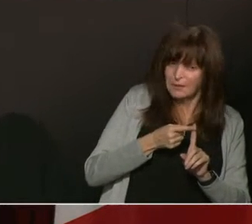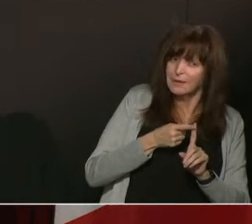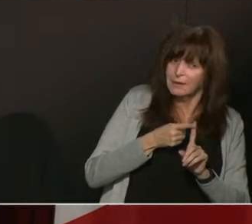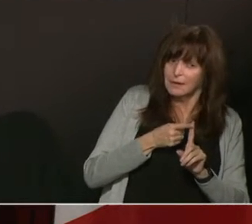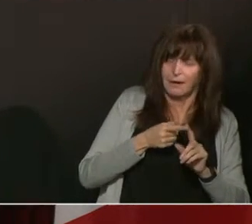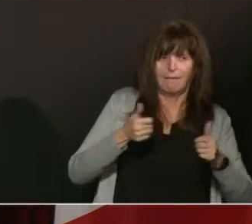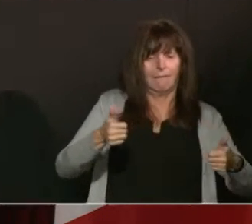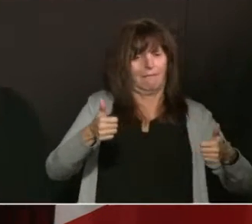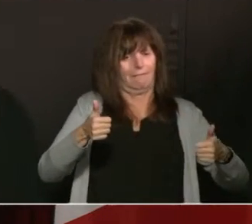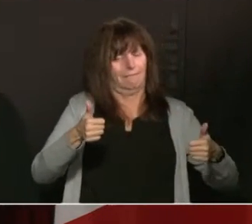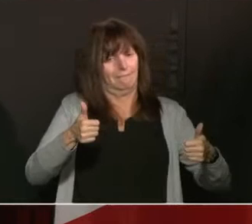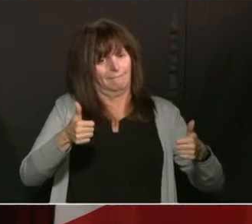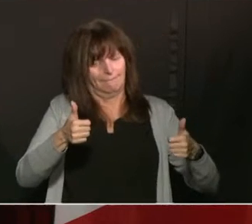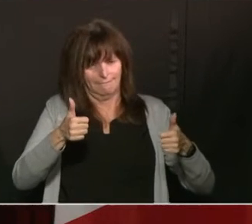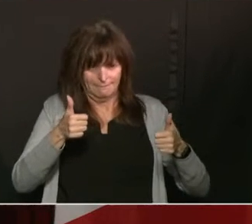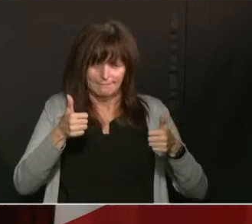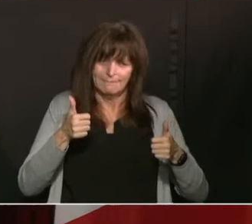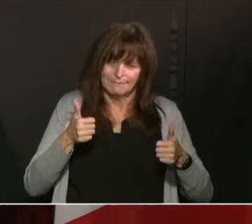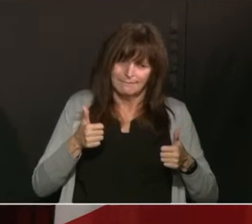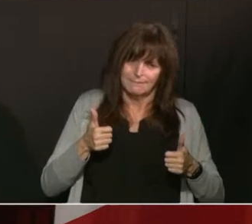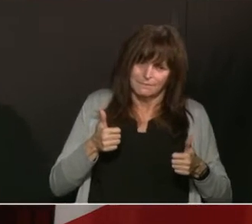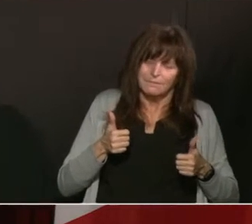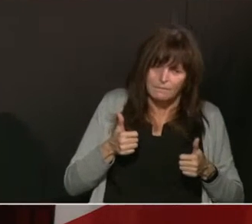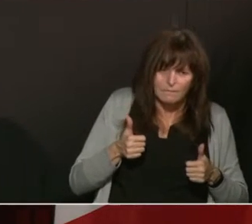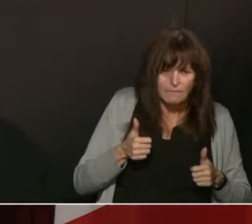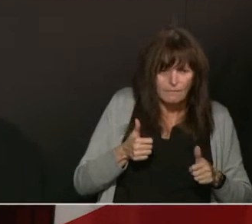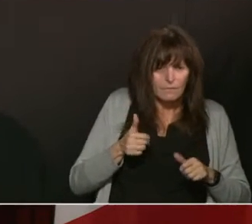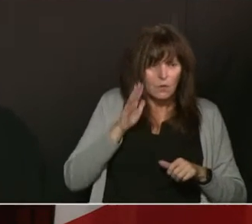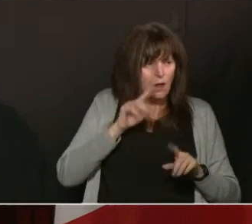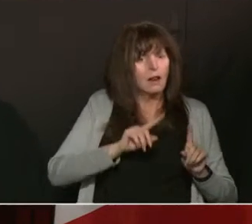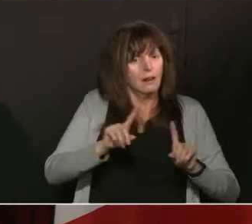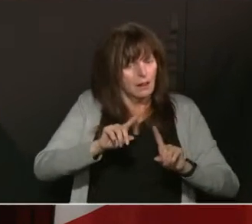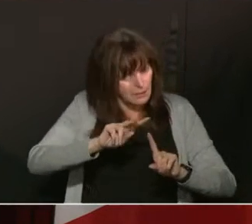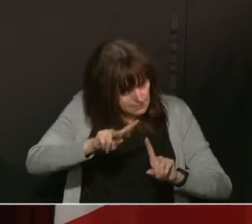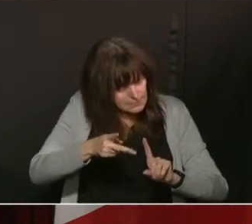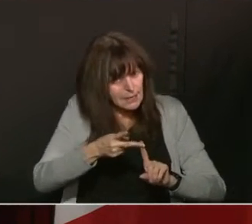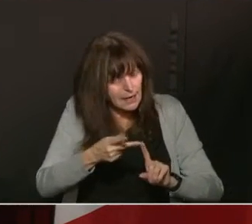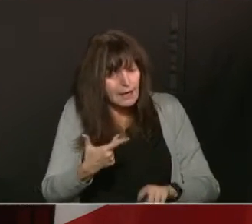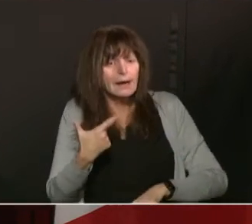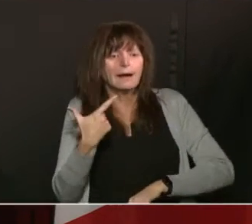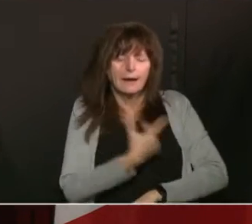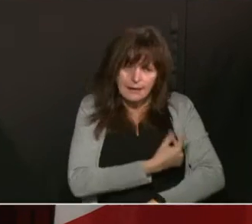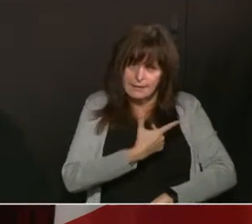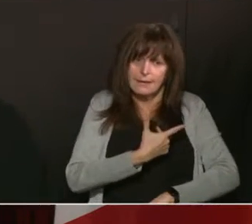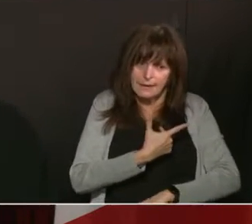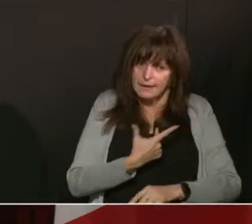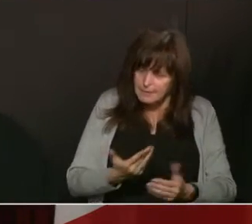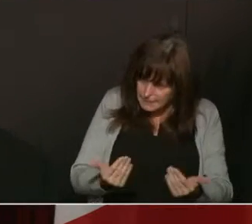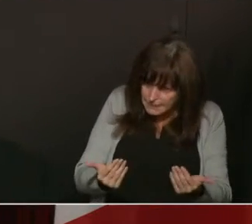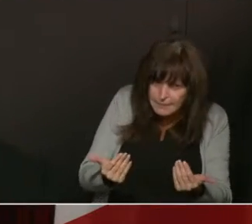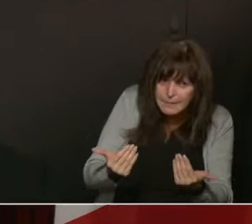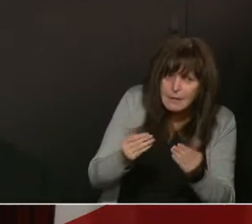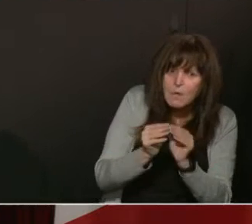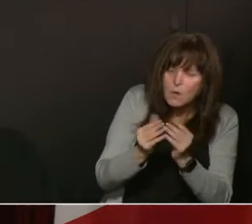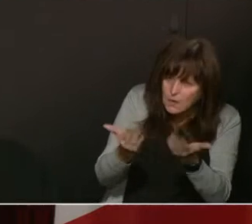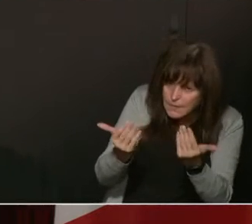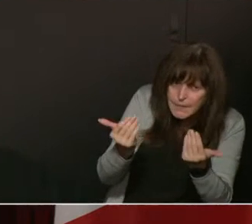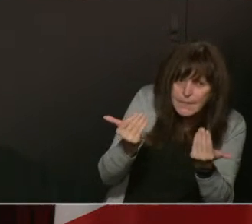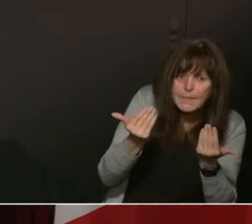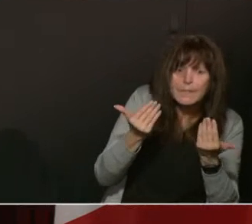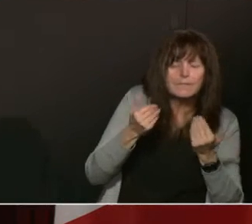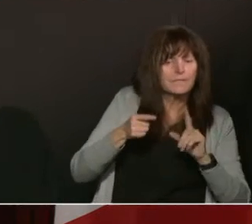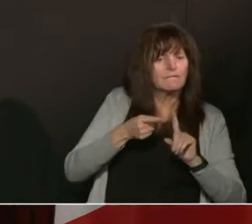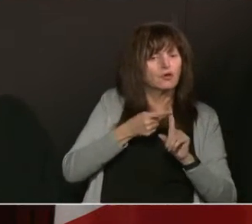and second dose strategy with that population to further protect them against all strains of COVID-19, including protection